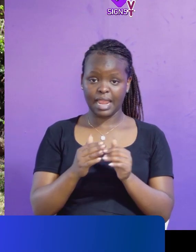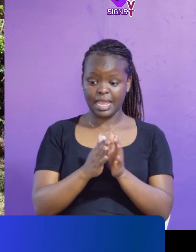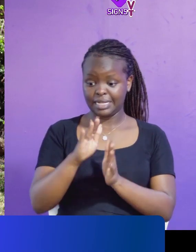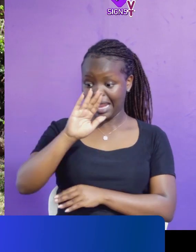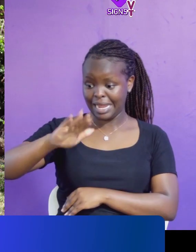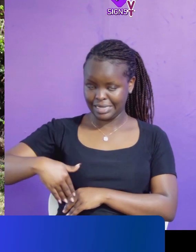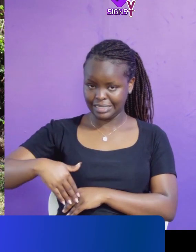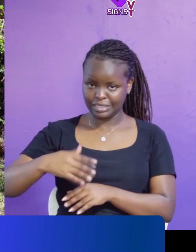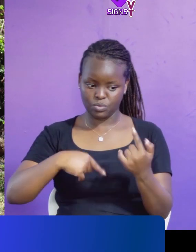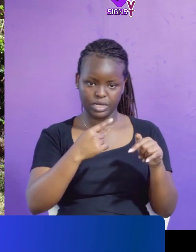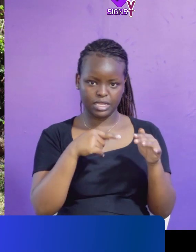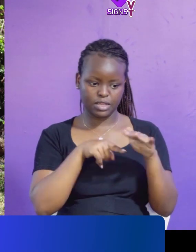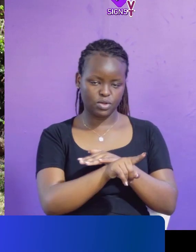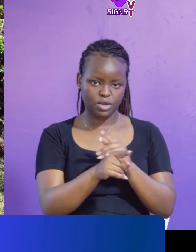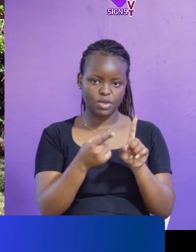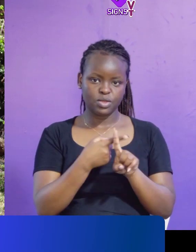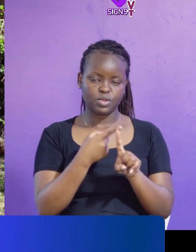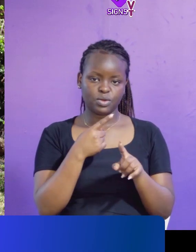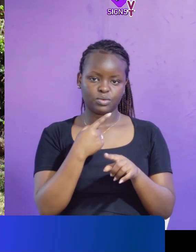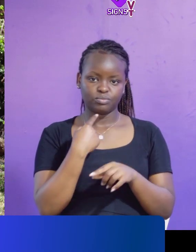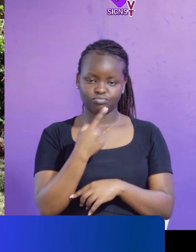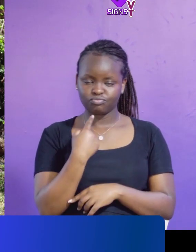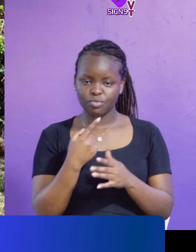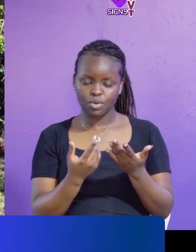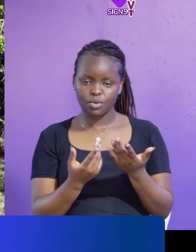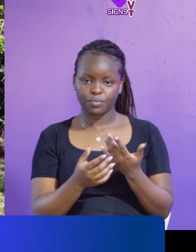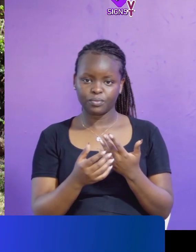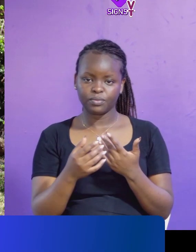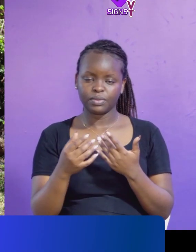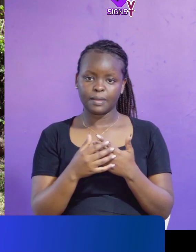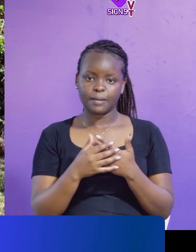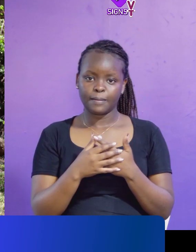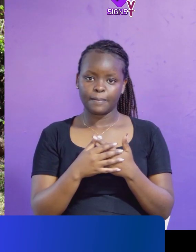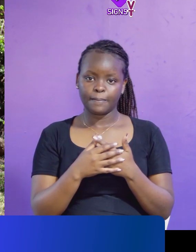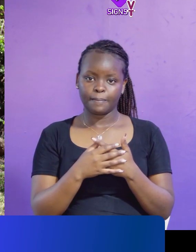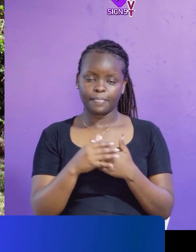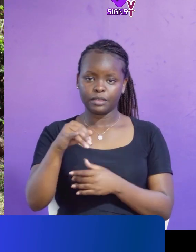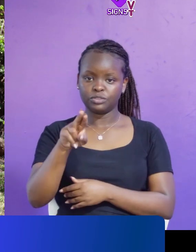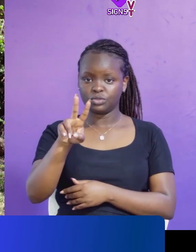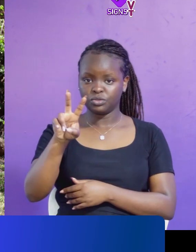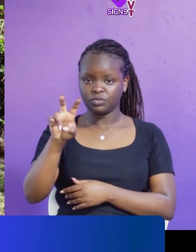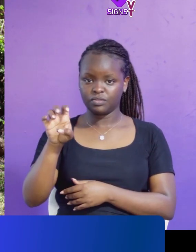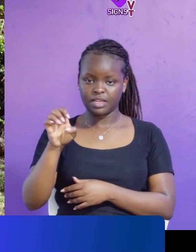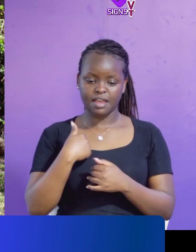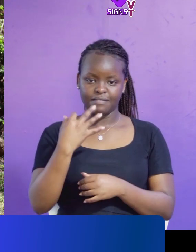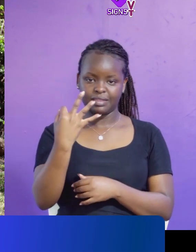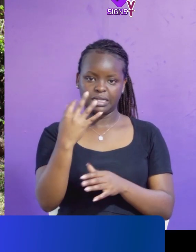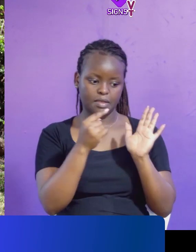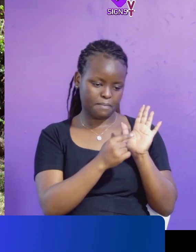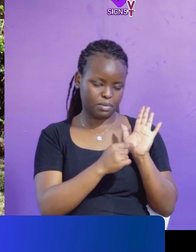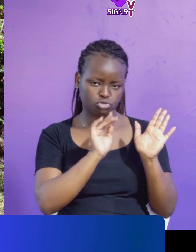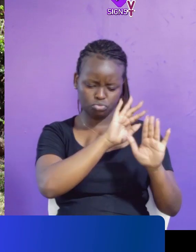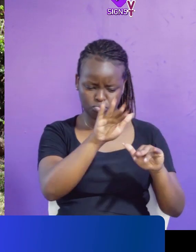through Advicic, who ensured Juventus took all 3 points. One of the